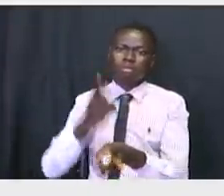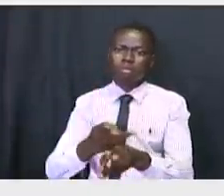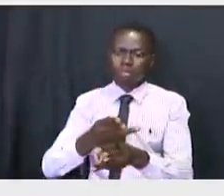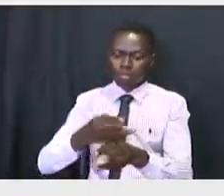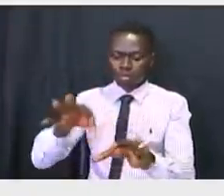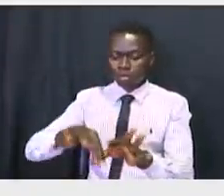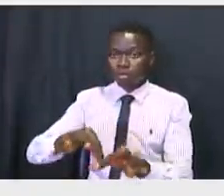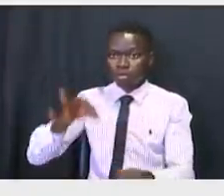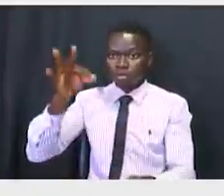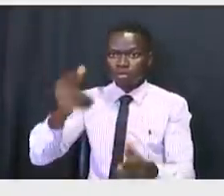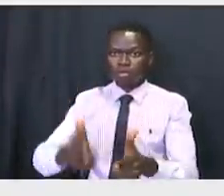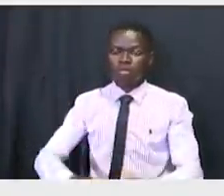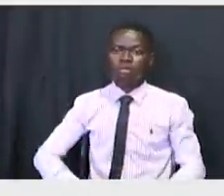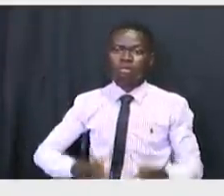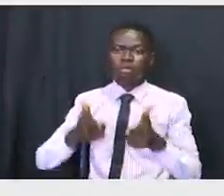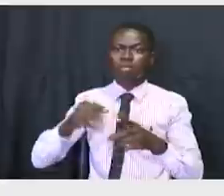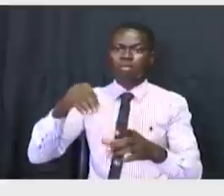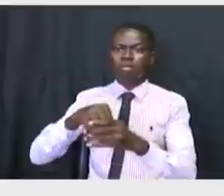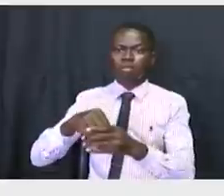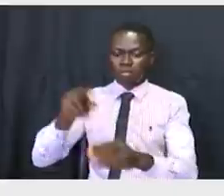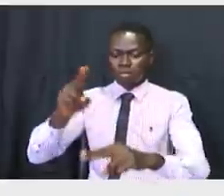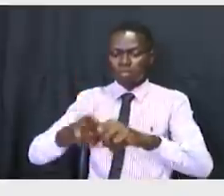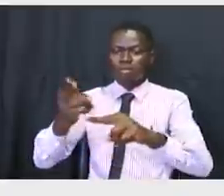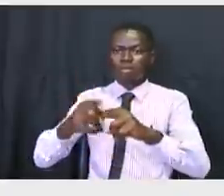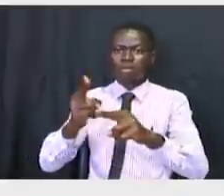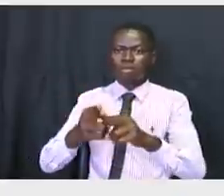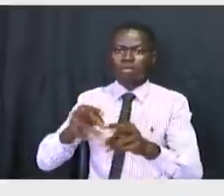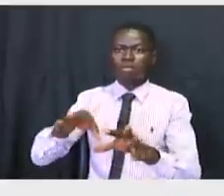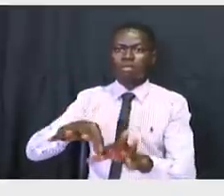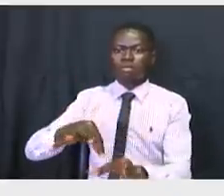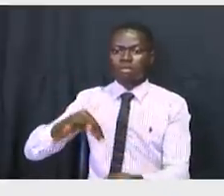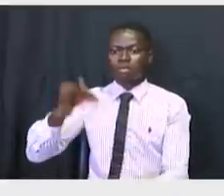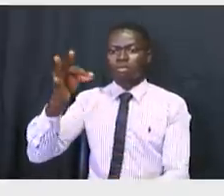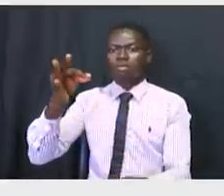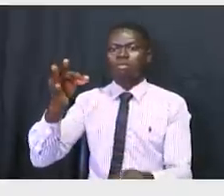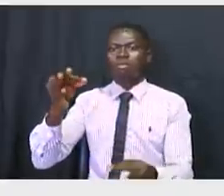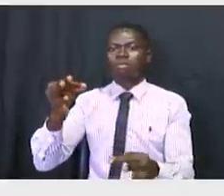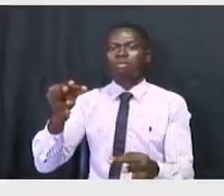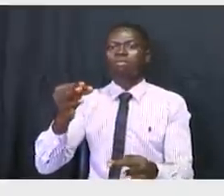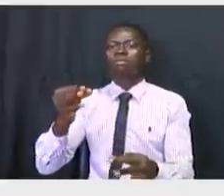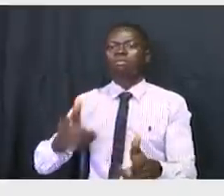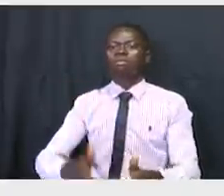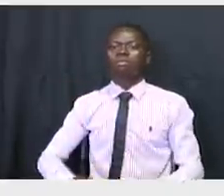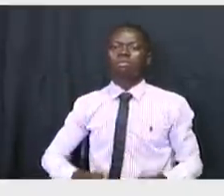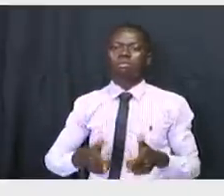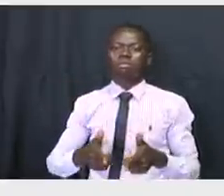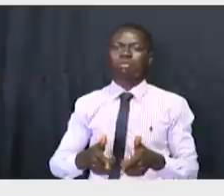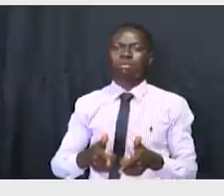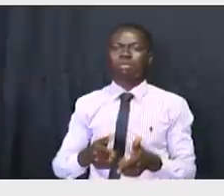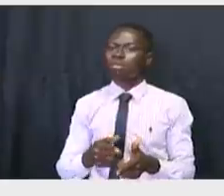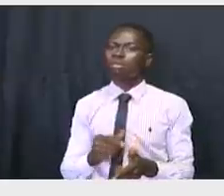an increasingly secular world. Spiritual living in an increasingly secular